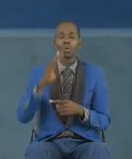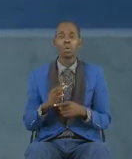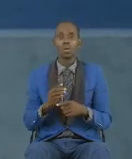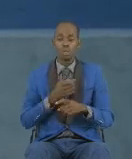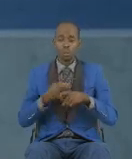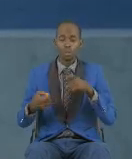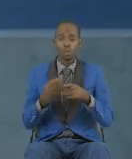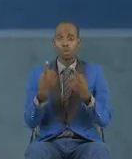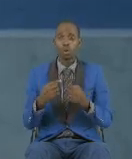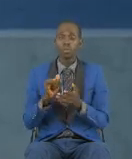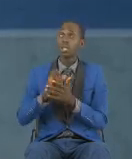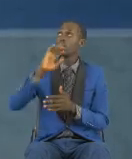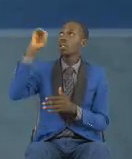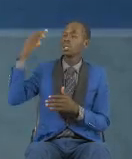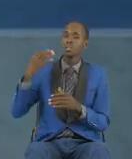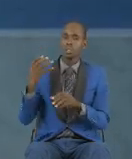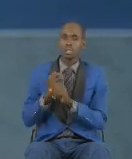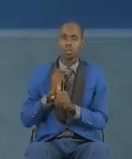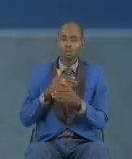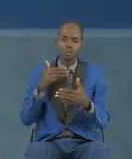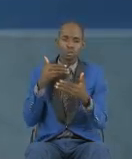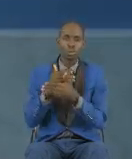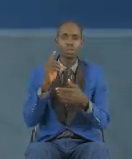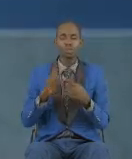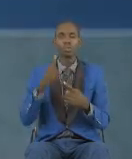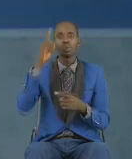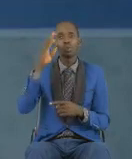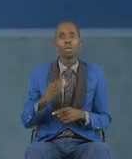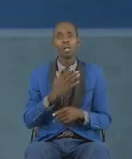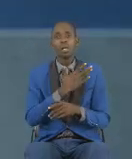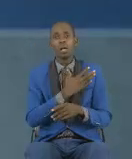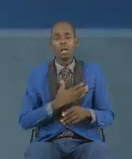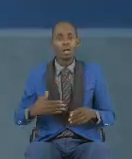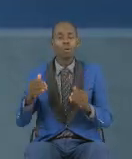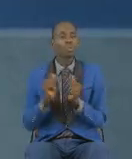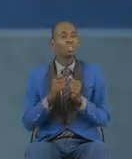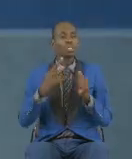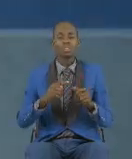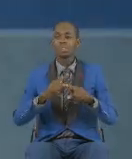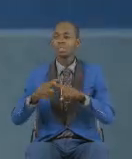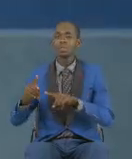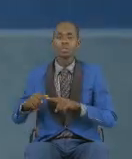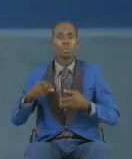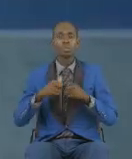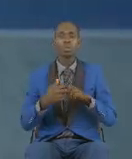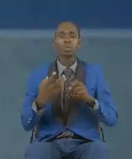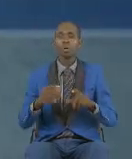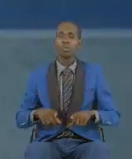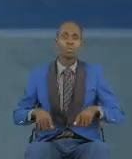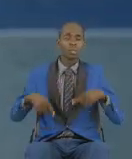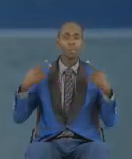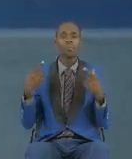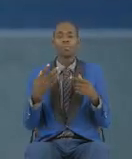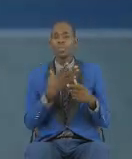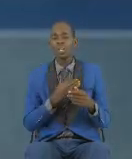grace gets us nearer to God. And the vicissitudes of life, different situations and circumstances in